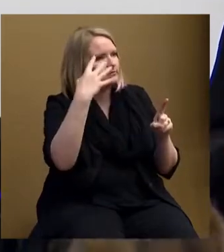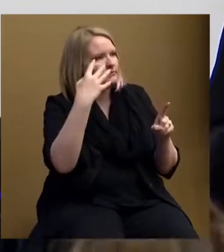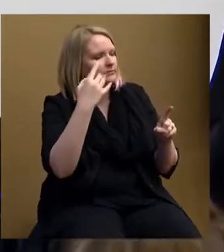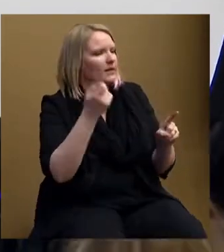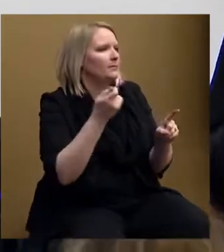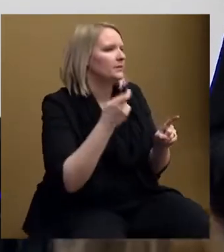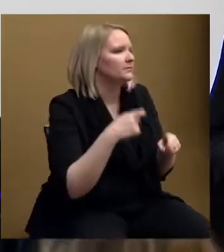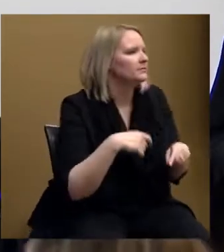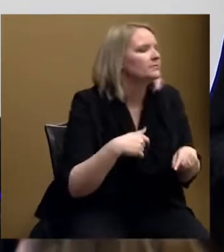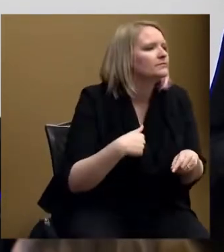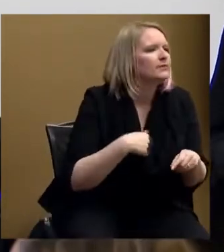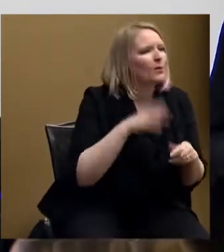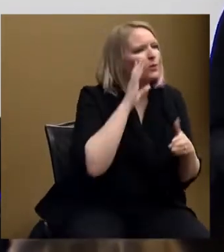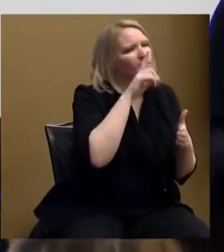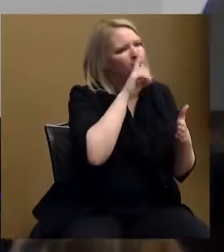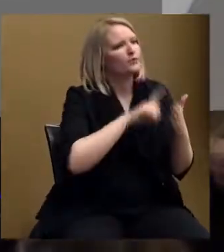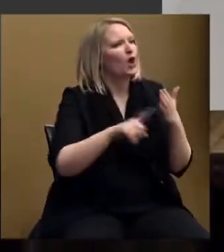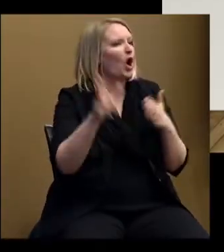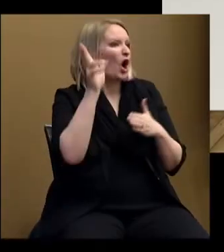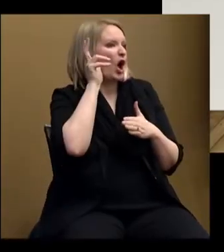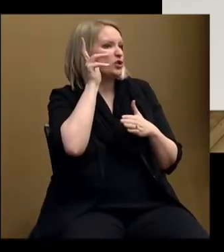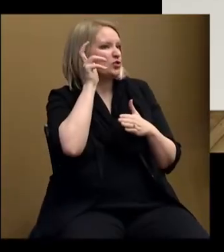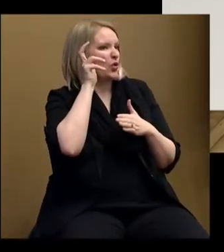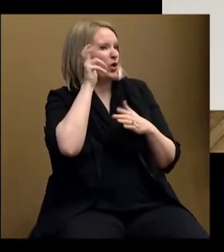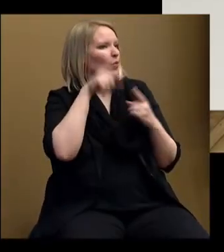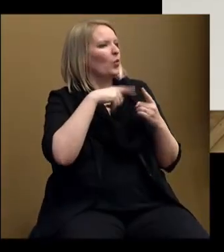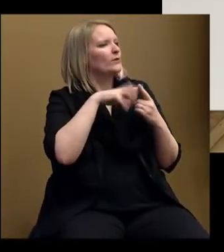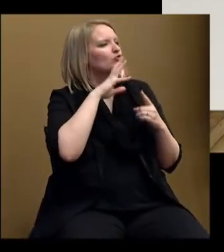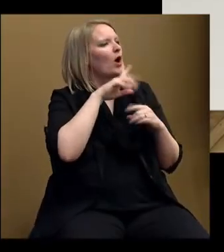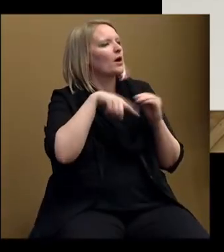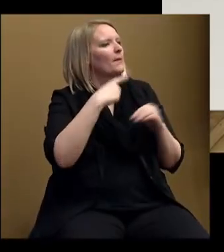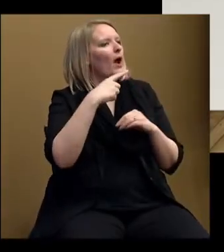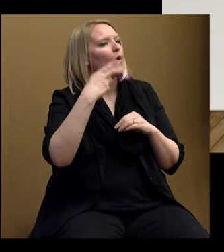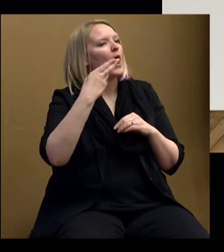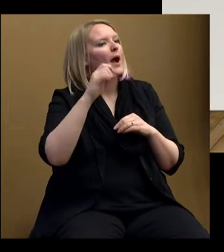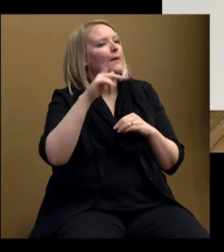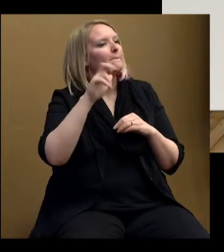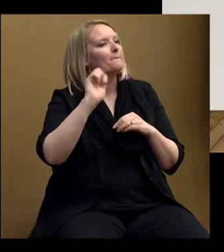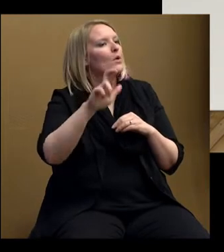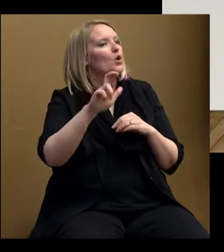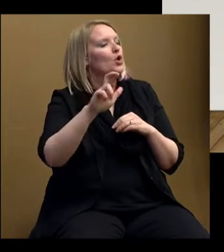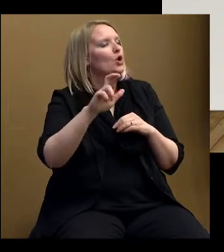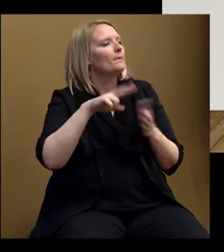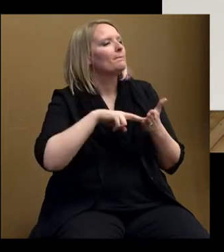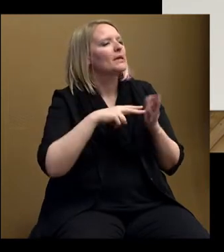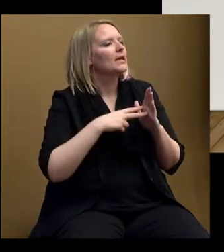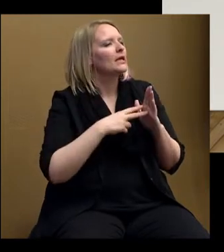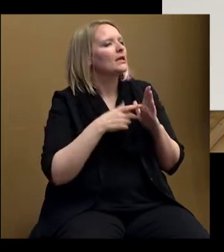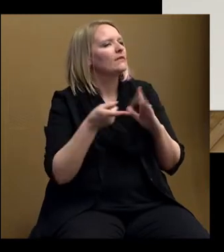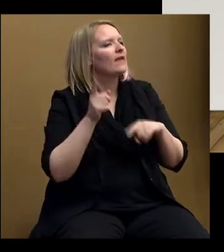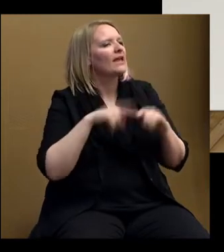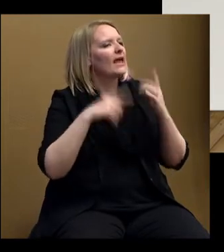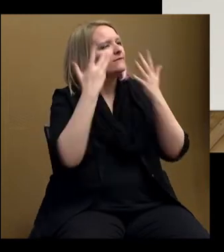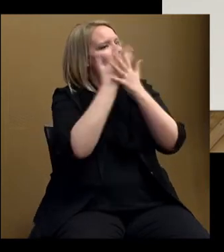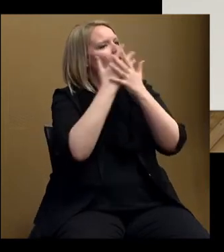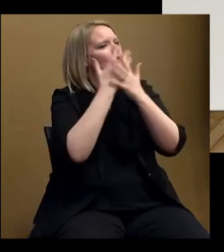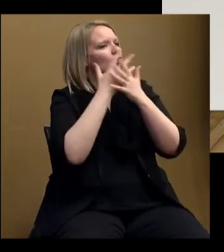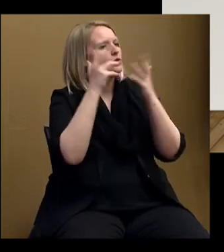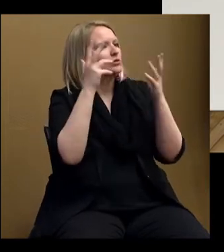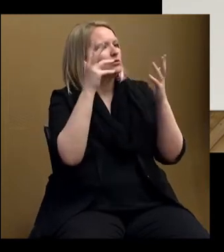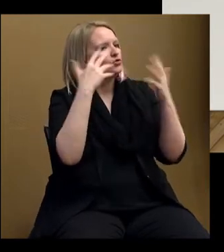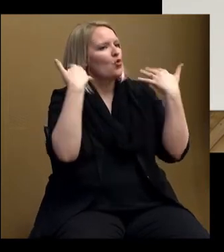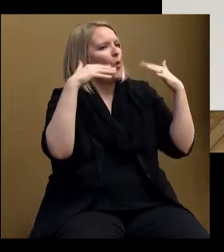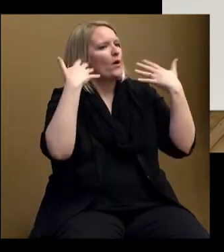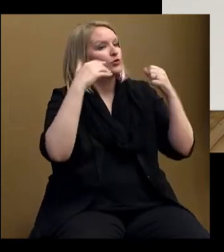here very quickly? Let's take a look at auditory when we look at hypersensitivity, kind of unable to filter out noises. So if